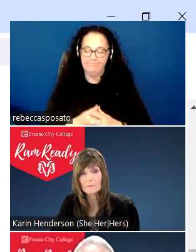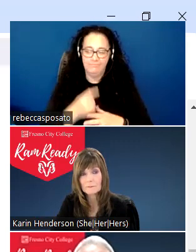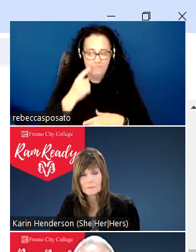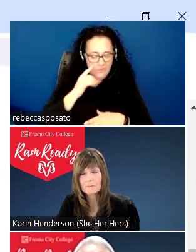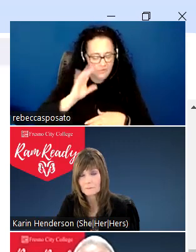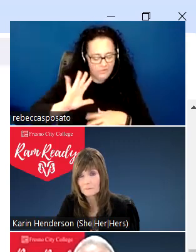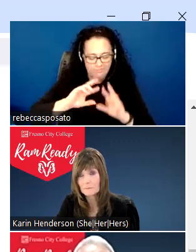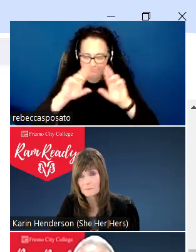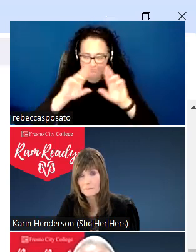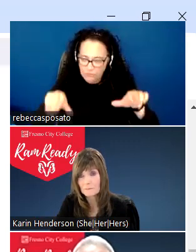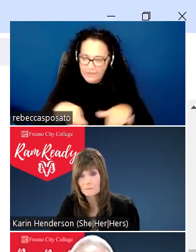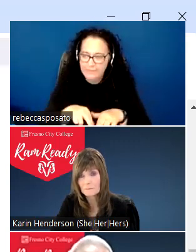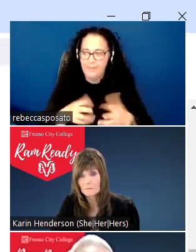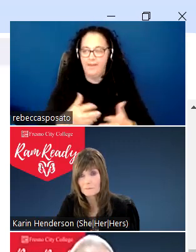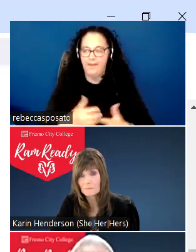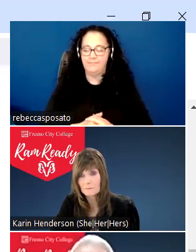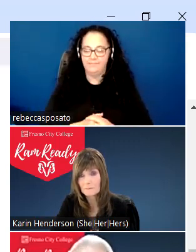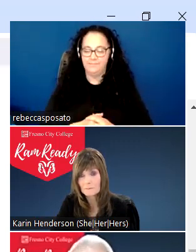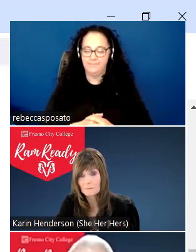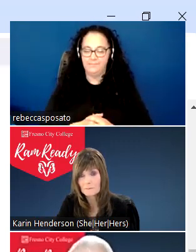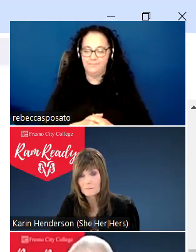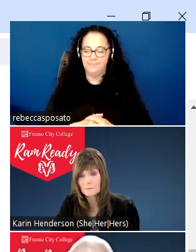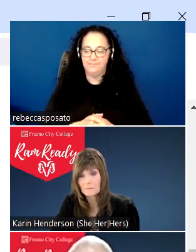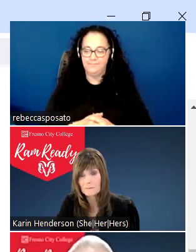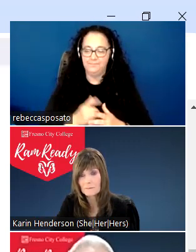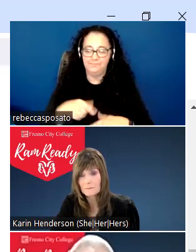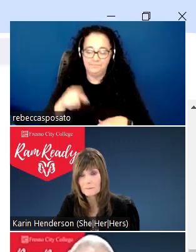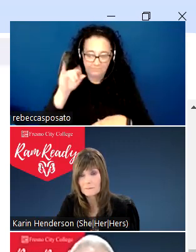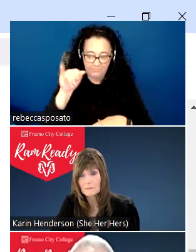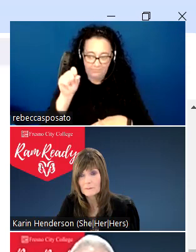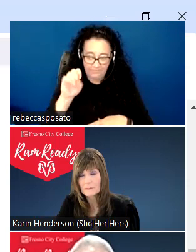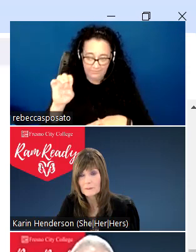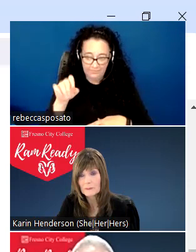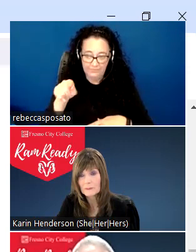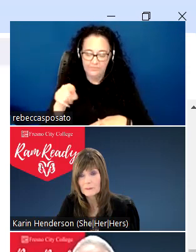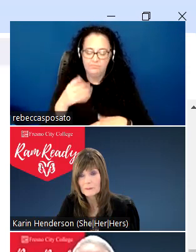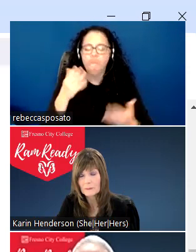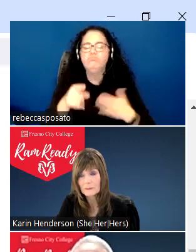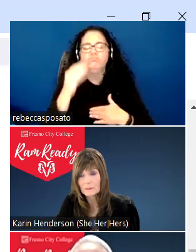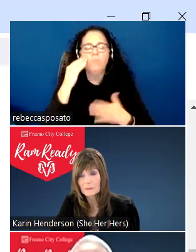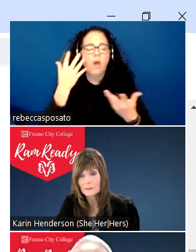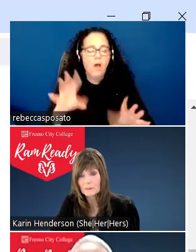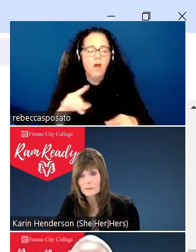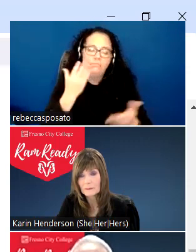resume. And you probably already know this might be reviewed, but when you're